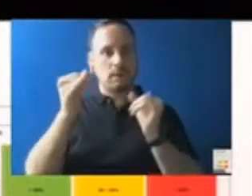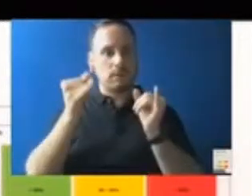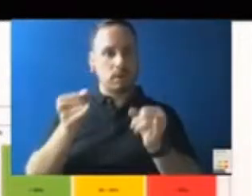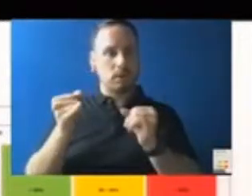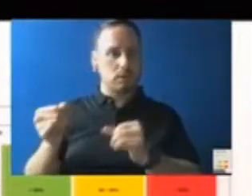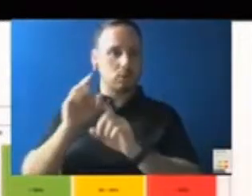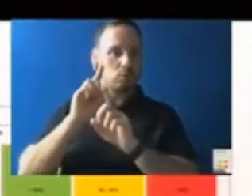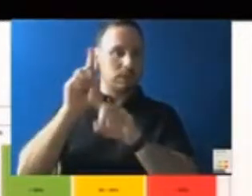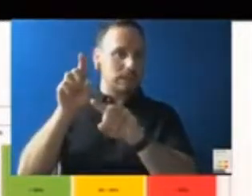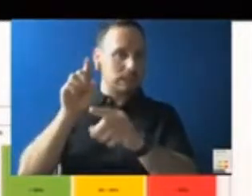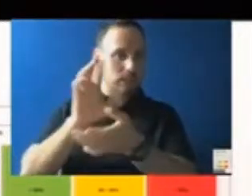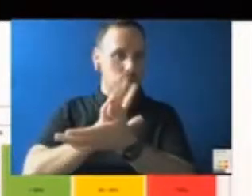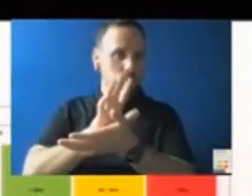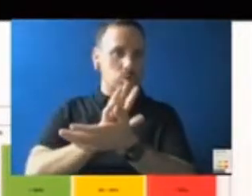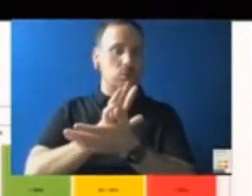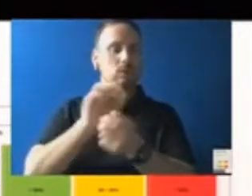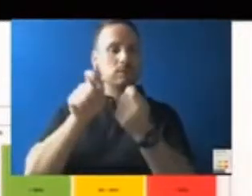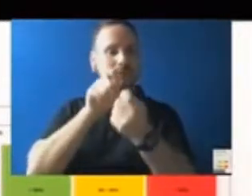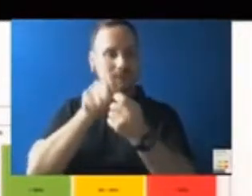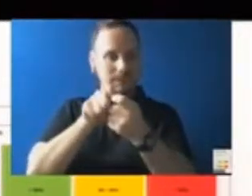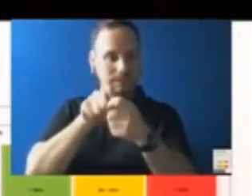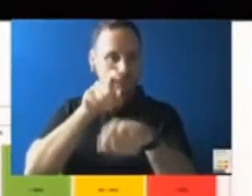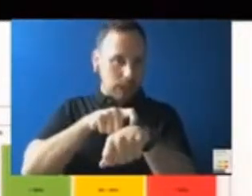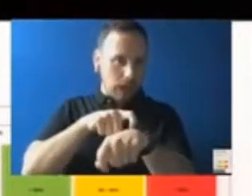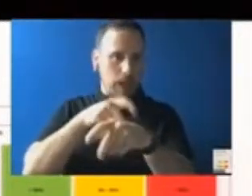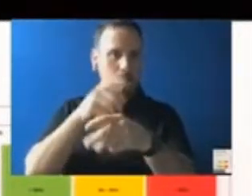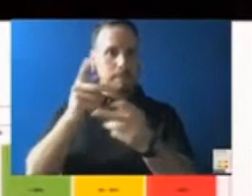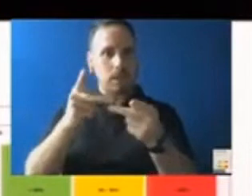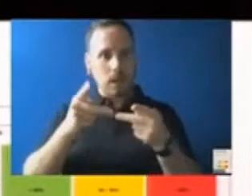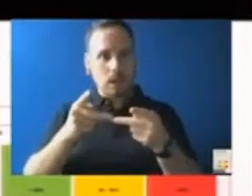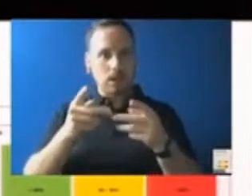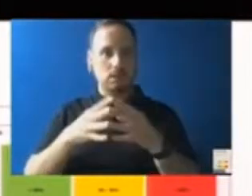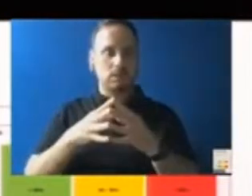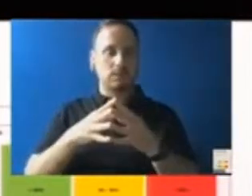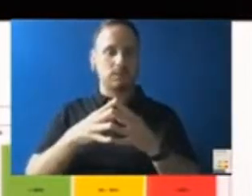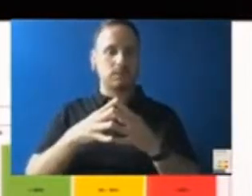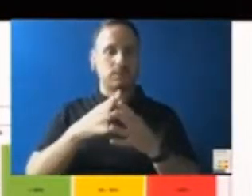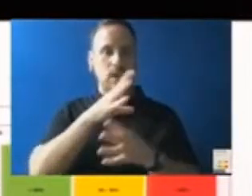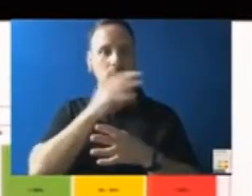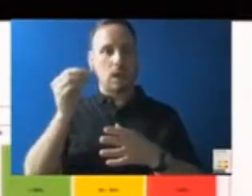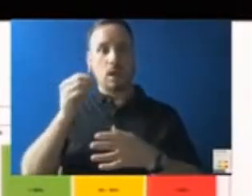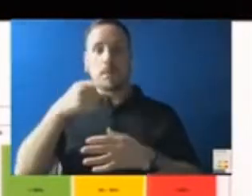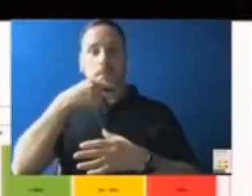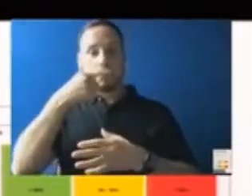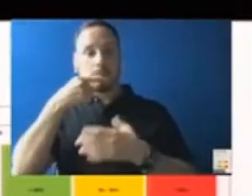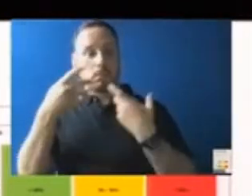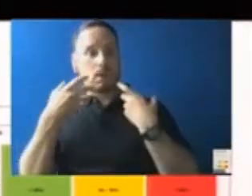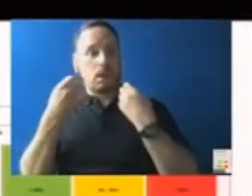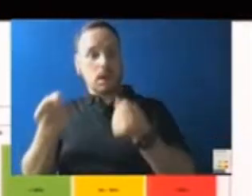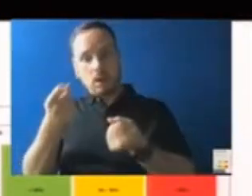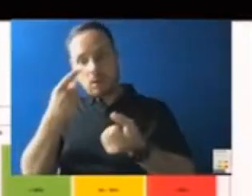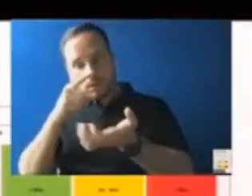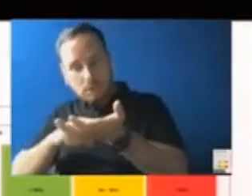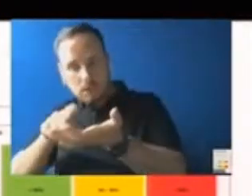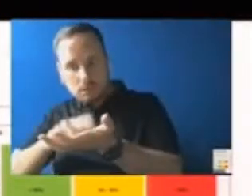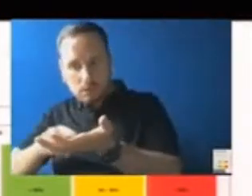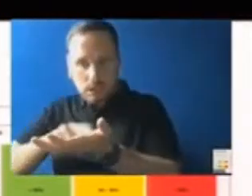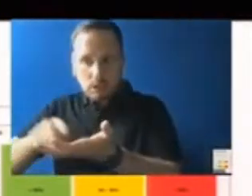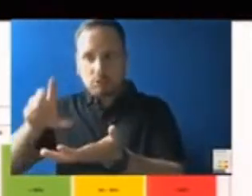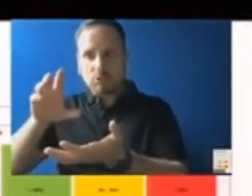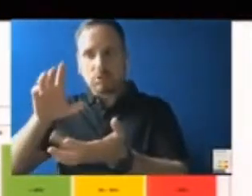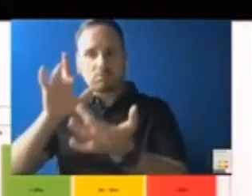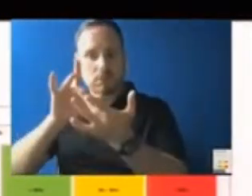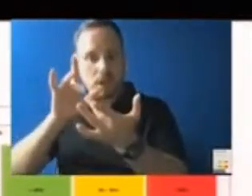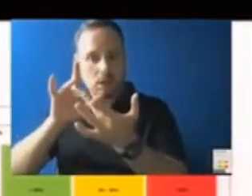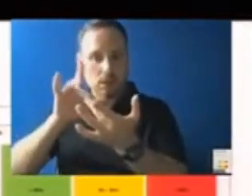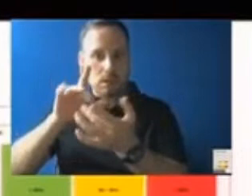at a specific time and place, and the results of any public health investigations that we would conduct or contact tracing. We